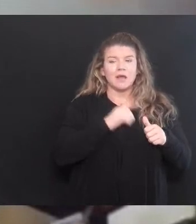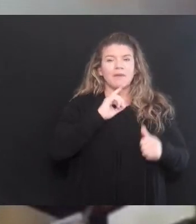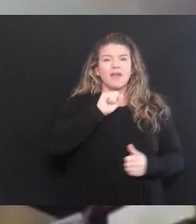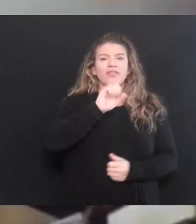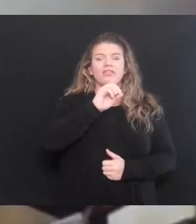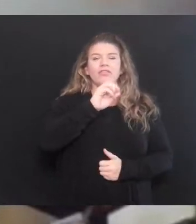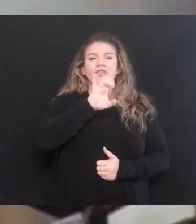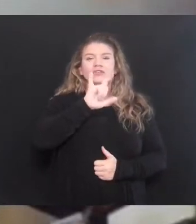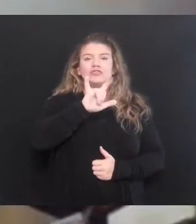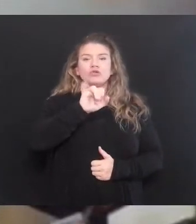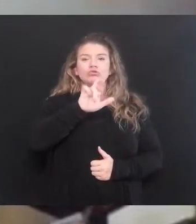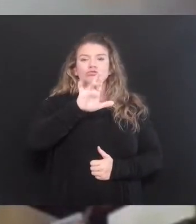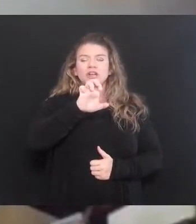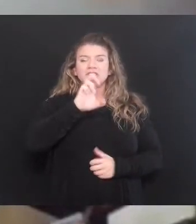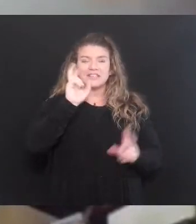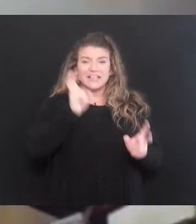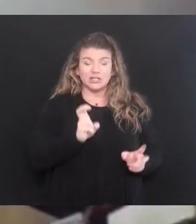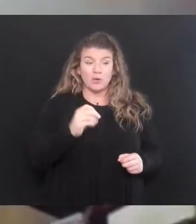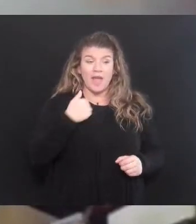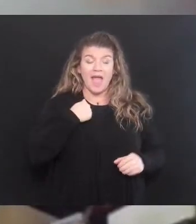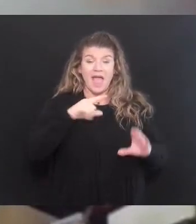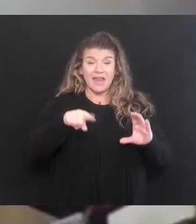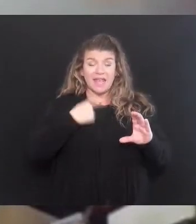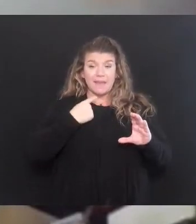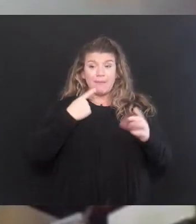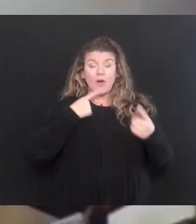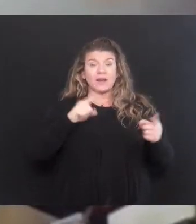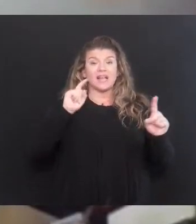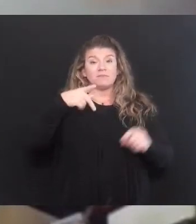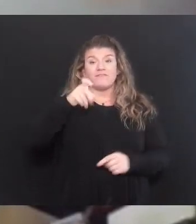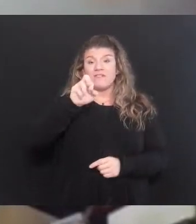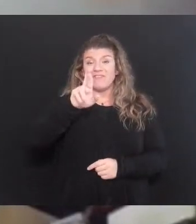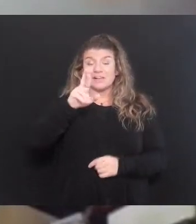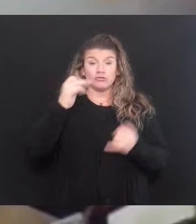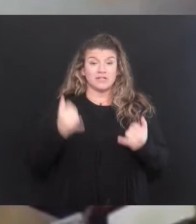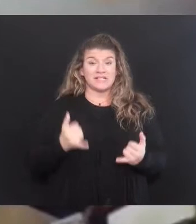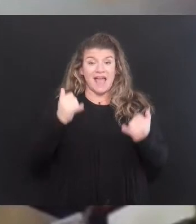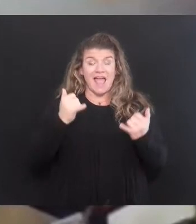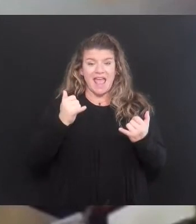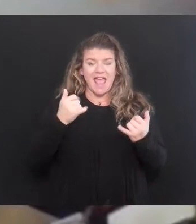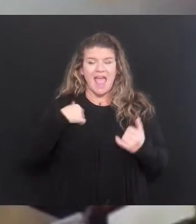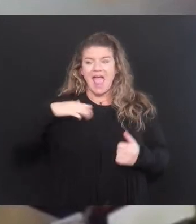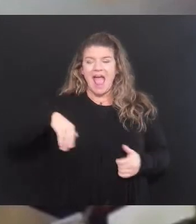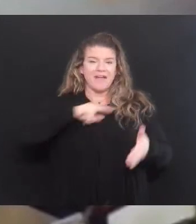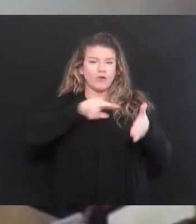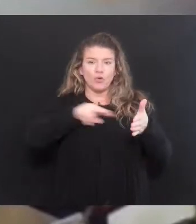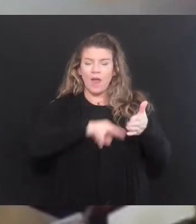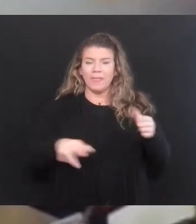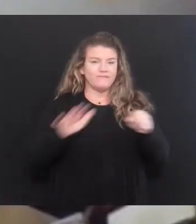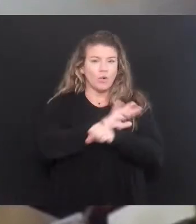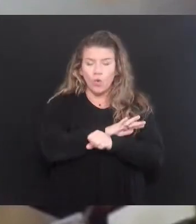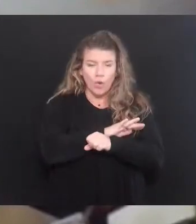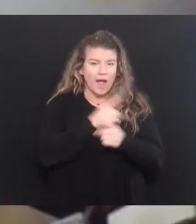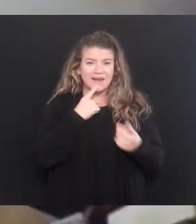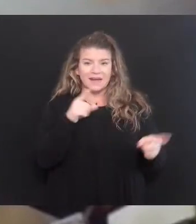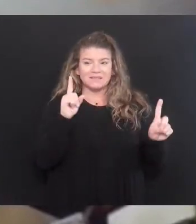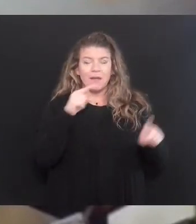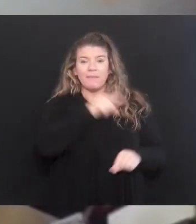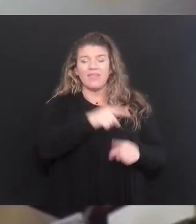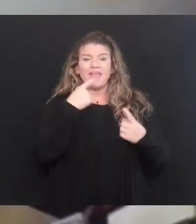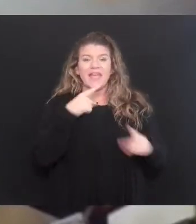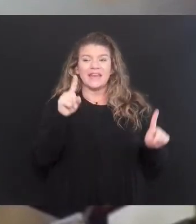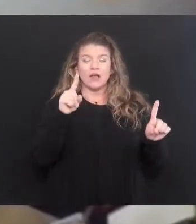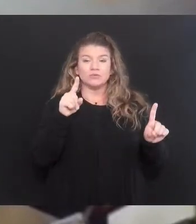issue we just talked about. I had an email announcement from Pfizer today, and I haven't got to read the whole announcement, but they've announced